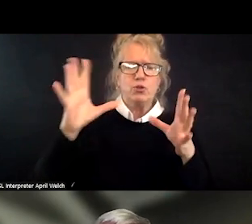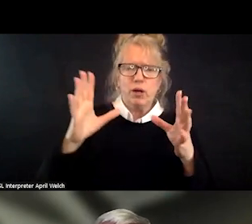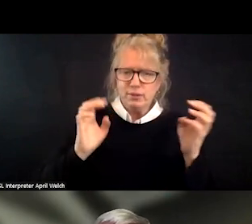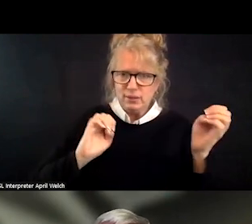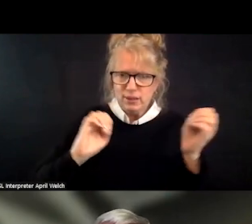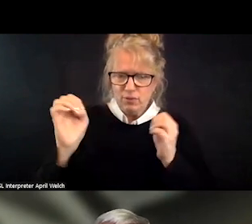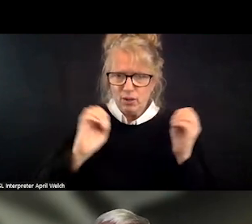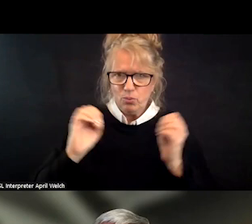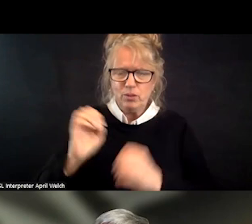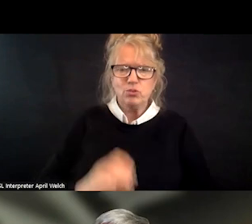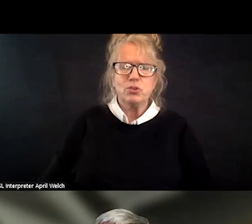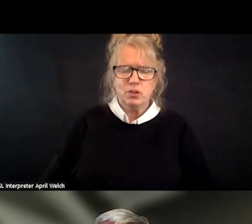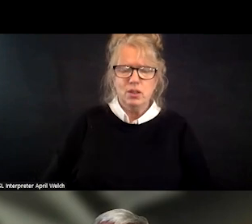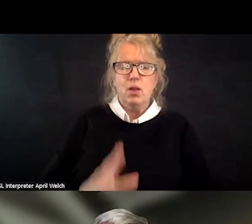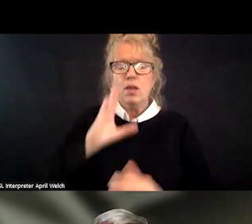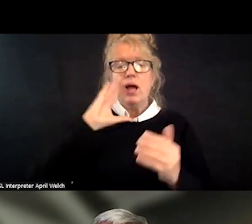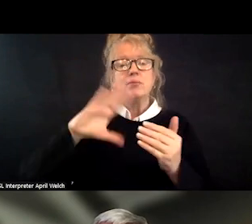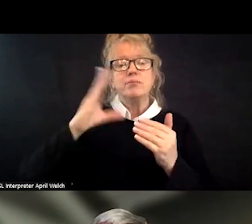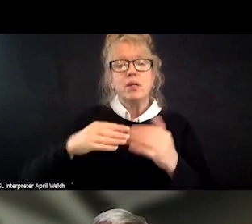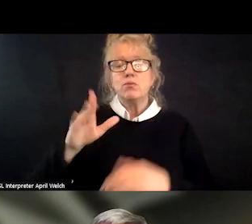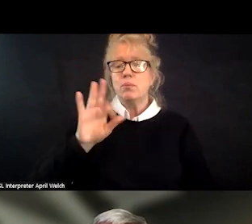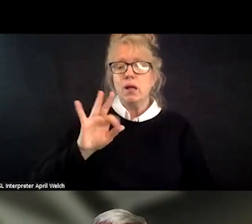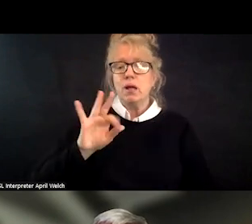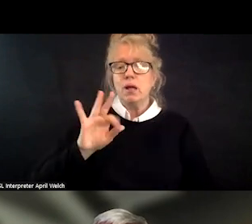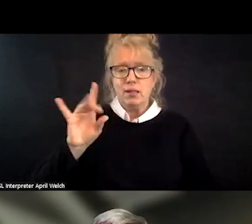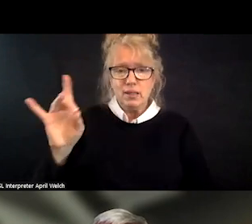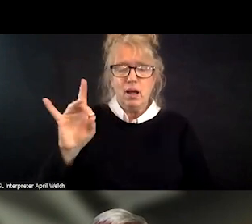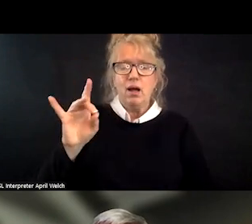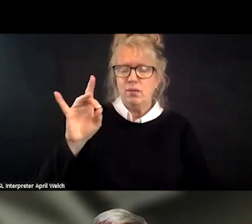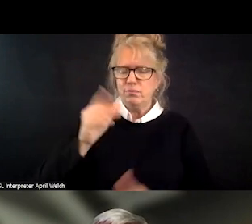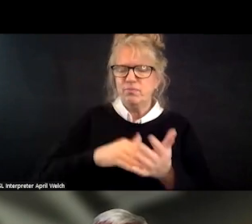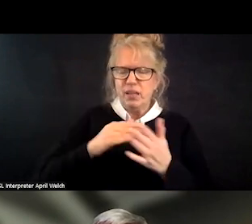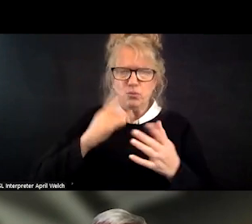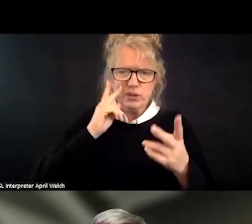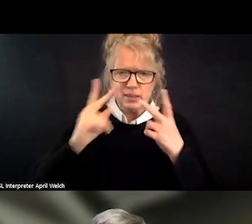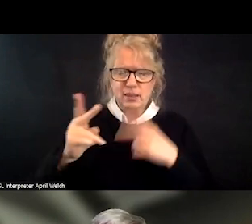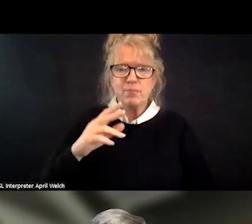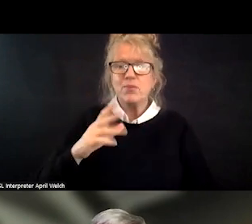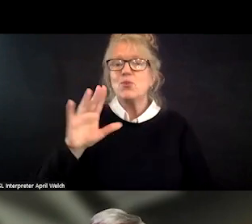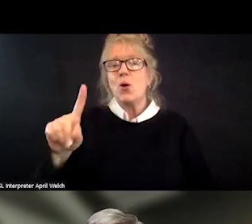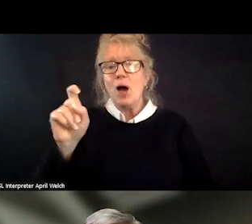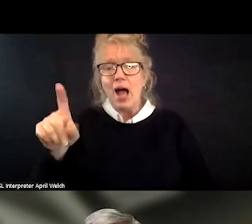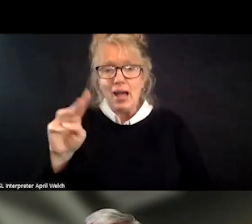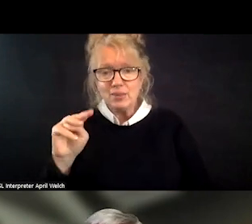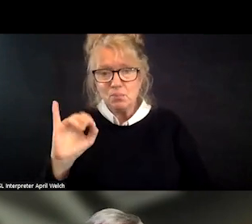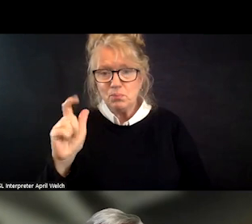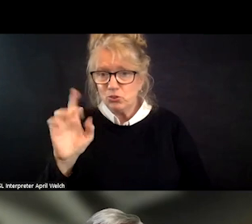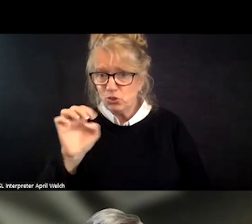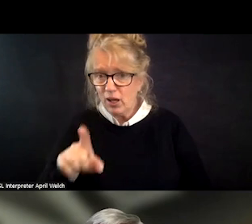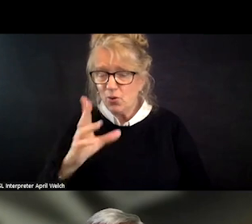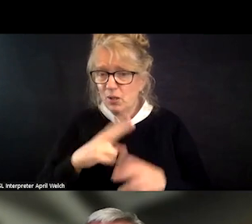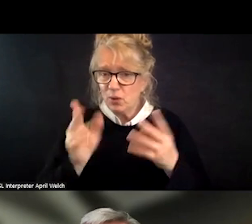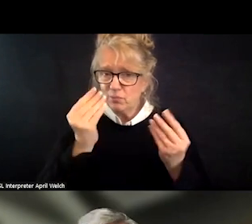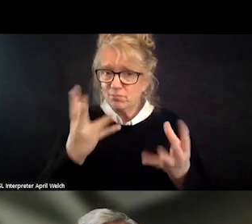evaluation coming out of the 988 office. And I'm going to ask Michelle if you can just briefly let folks